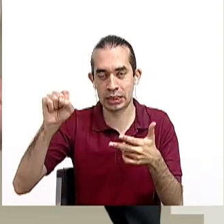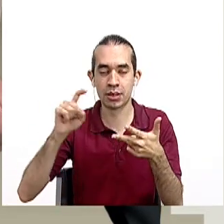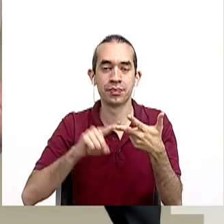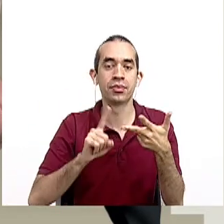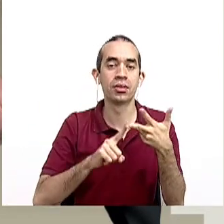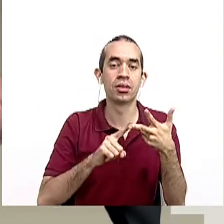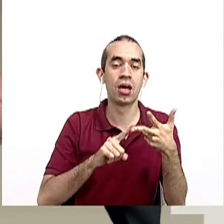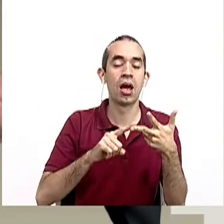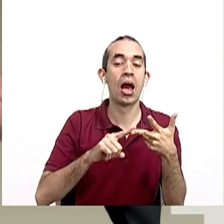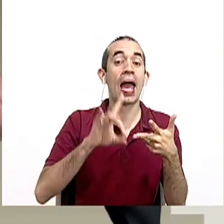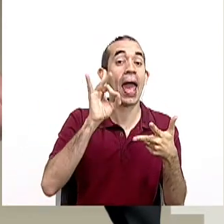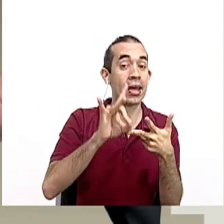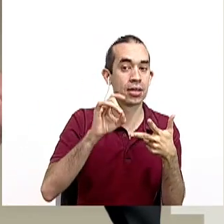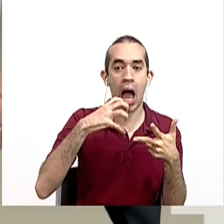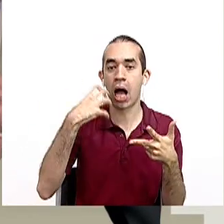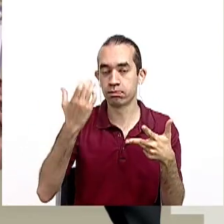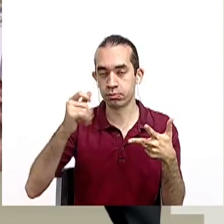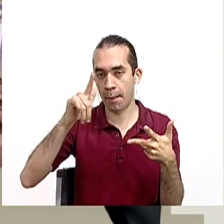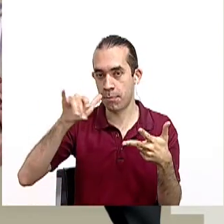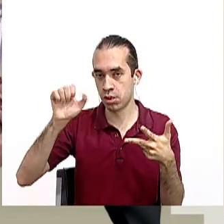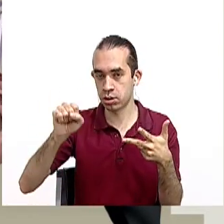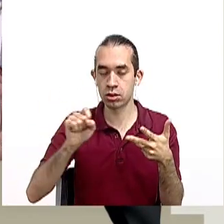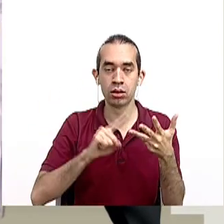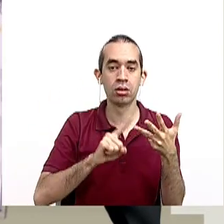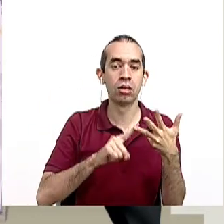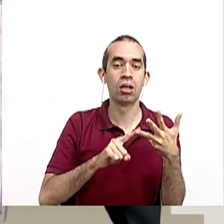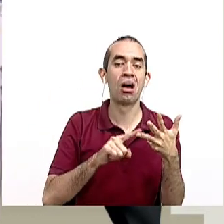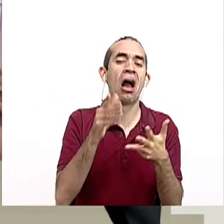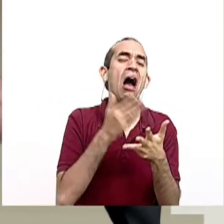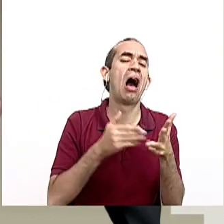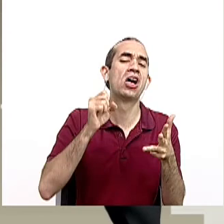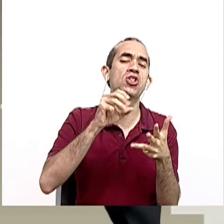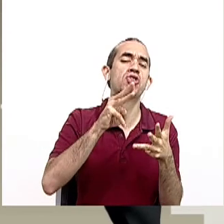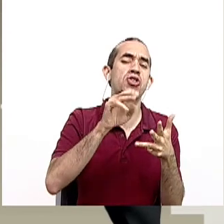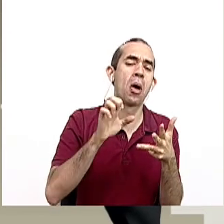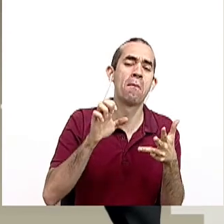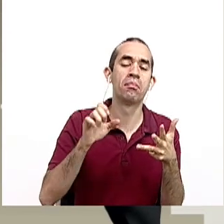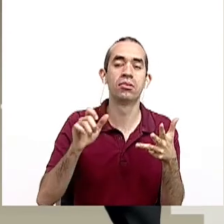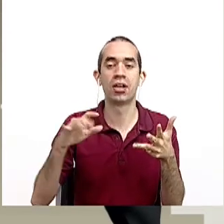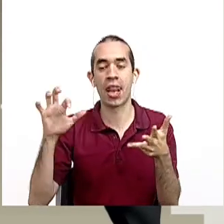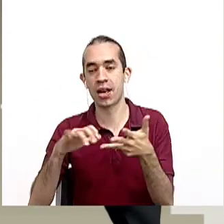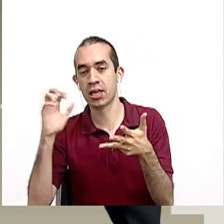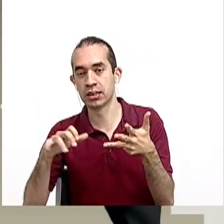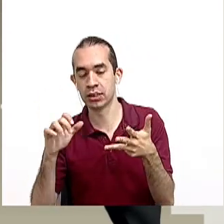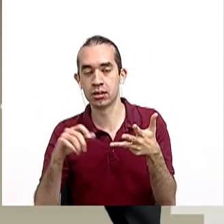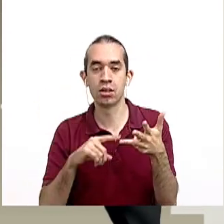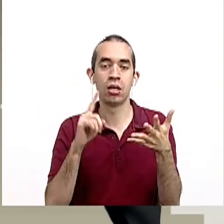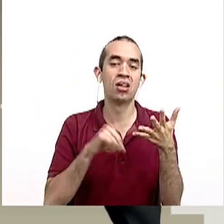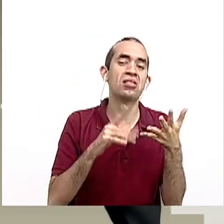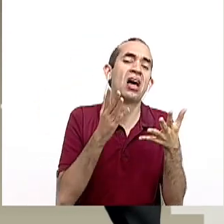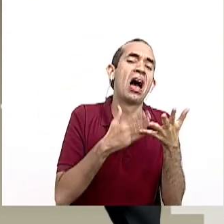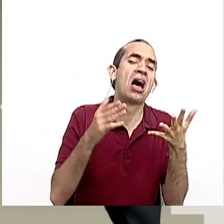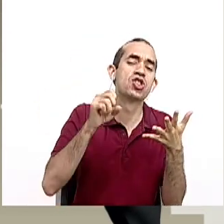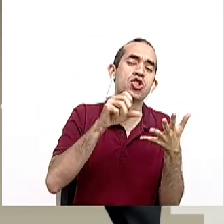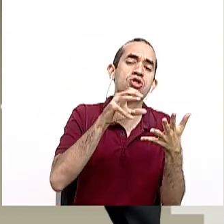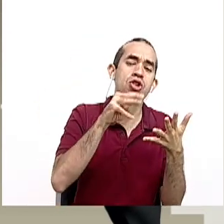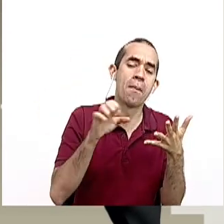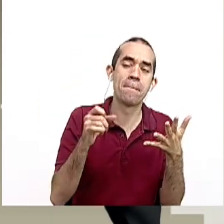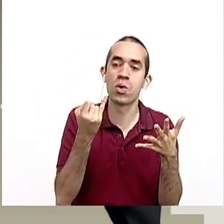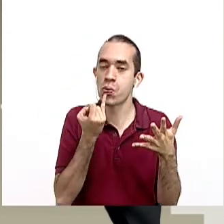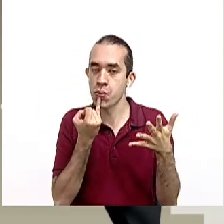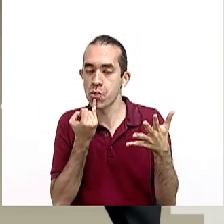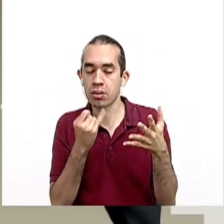8 apples, some rice, some juice, 6 eggs,